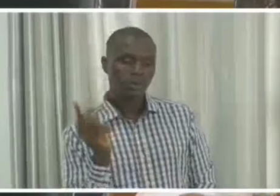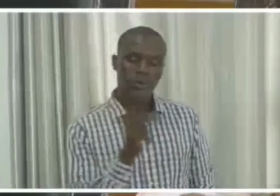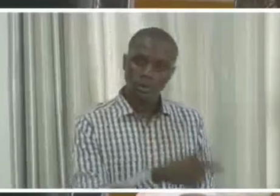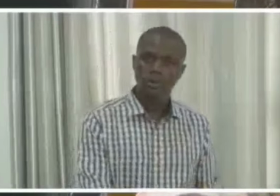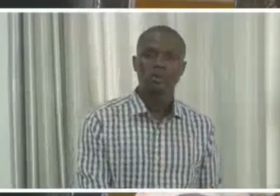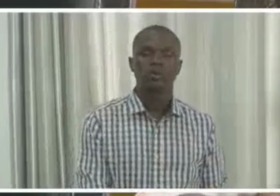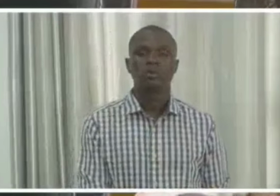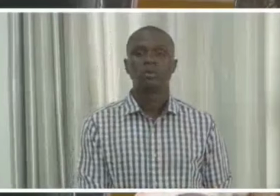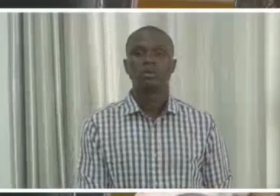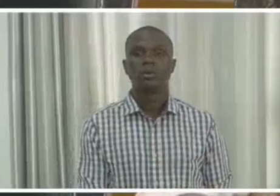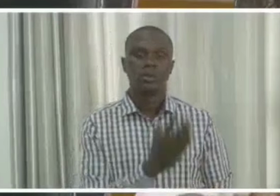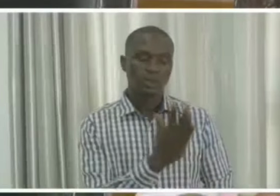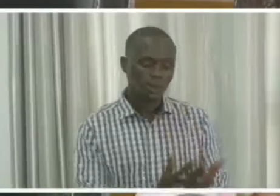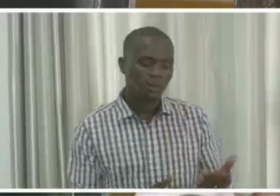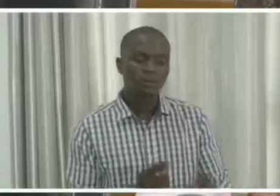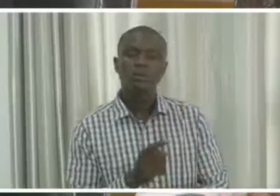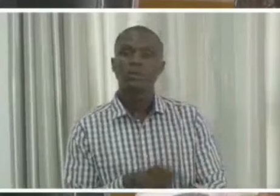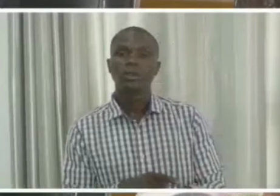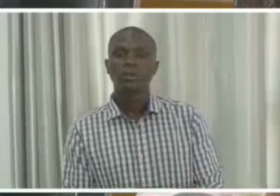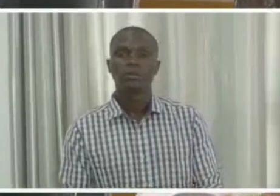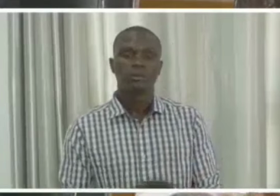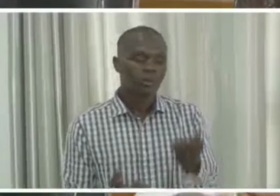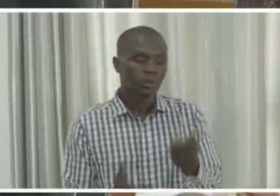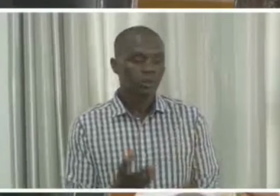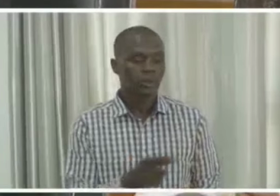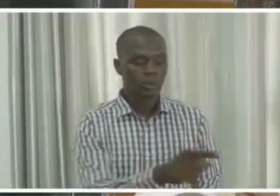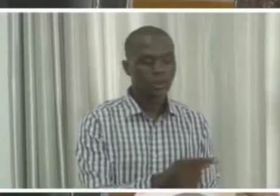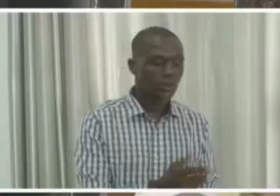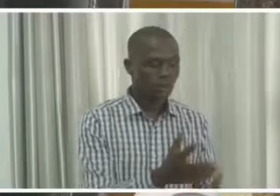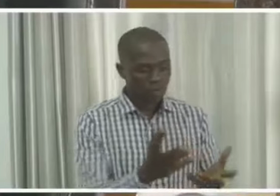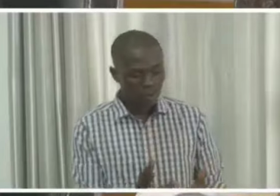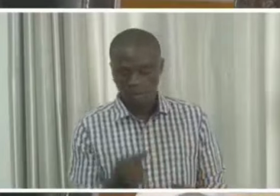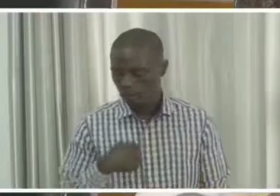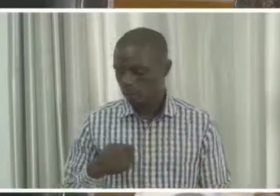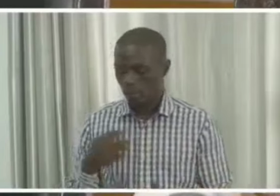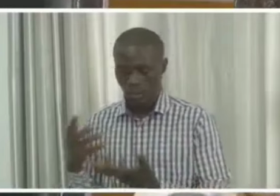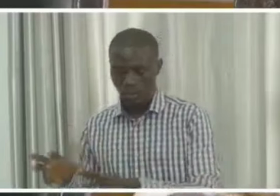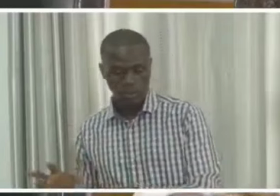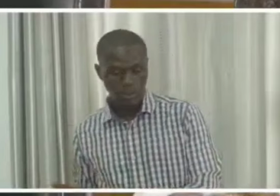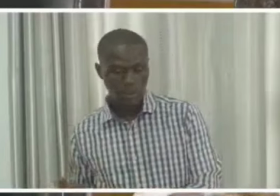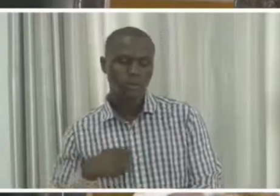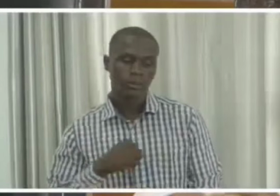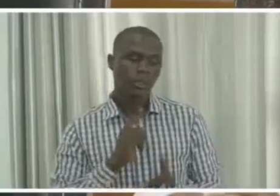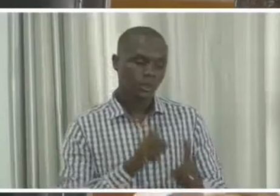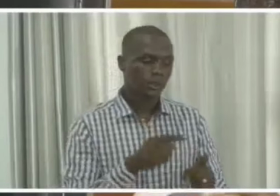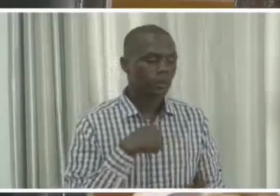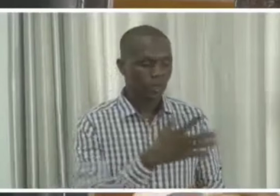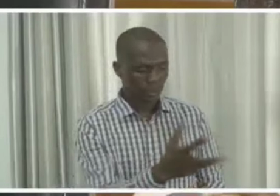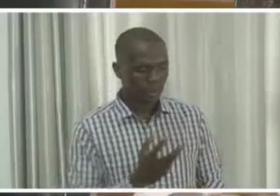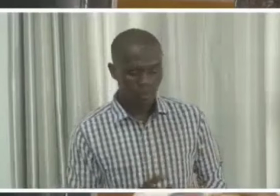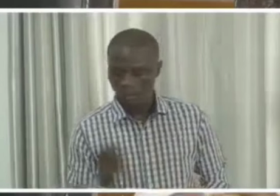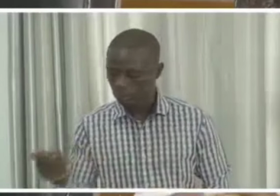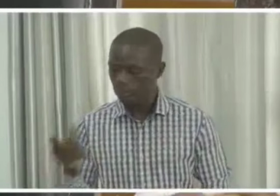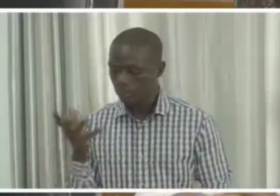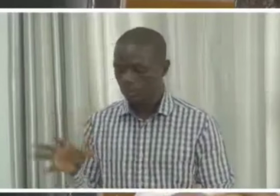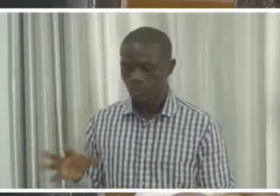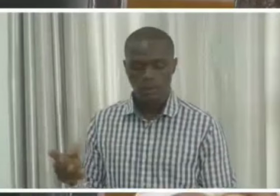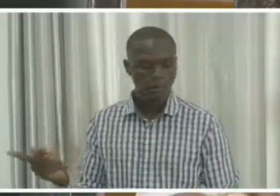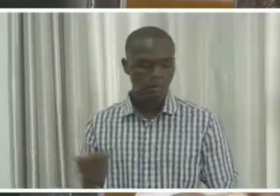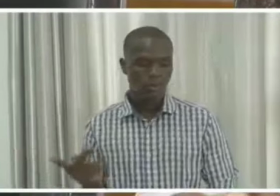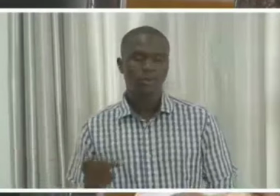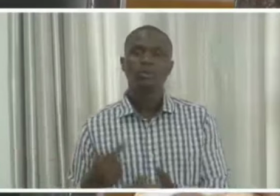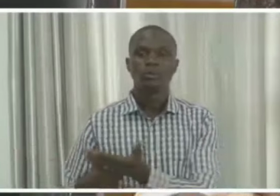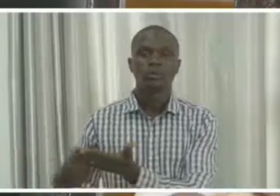then so tell me go give you what you want. So that's not part of the negotiation. And And then you usually get a summit. Summits